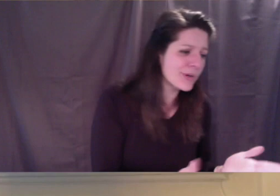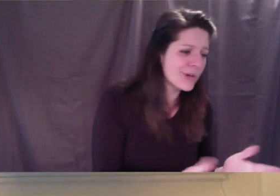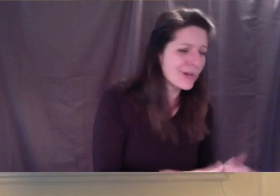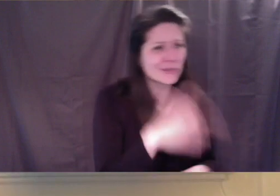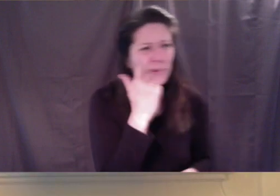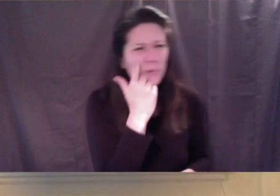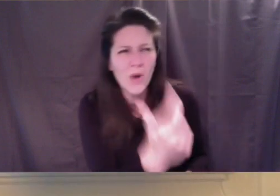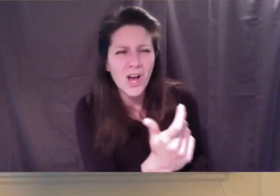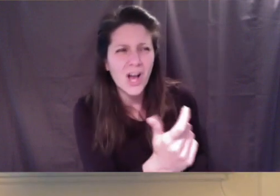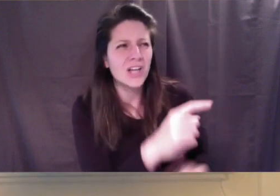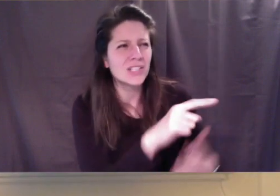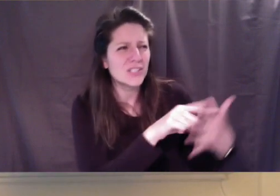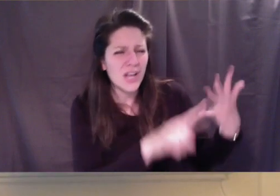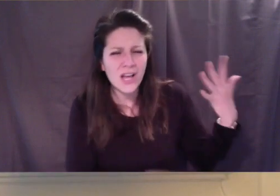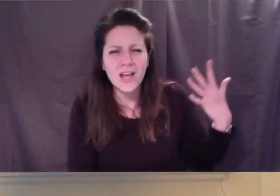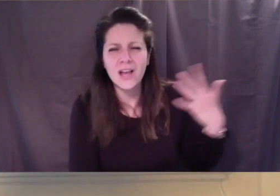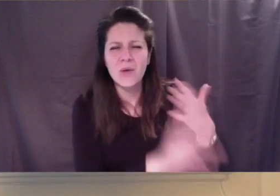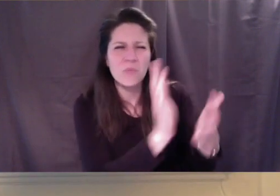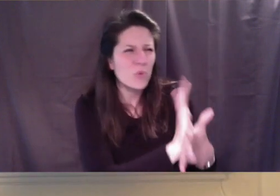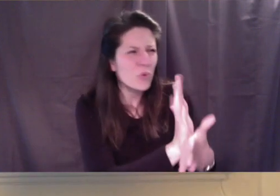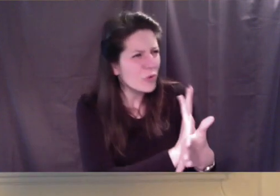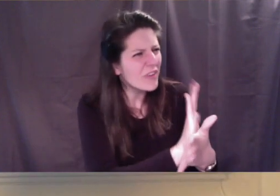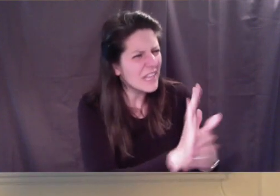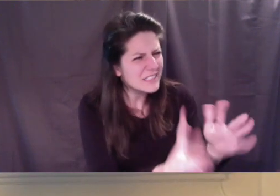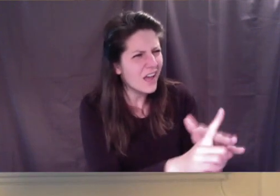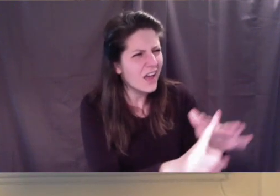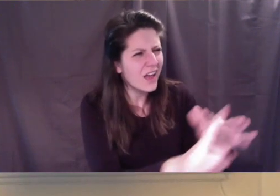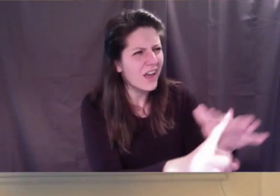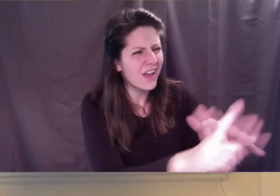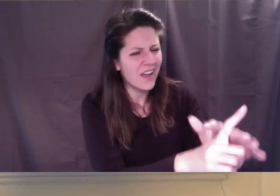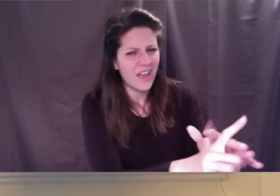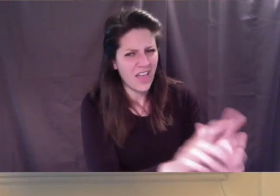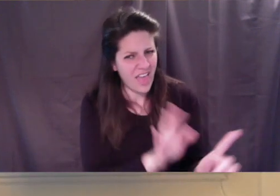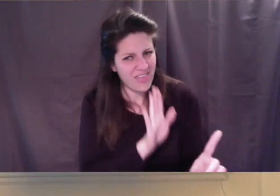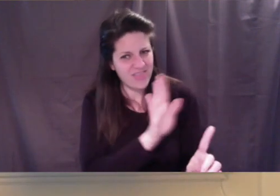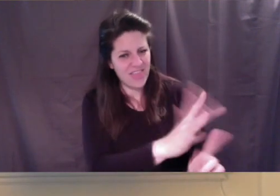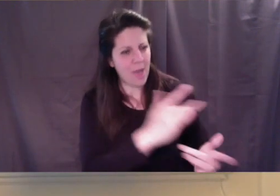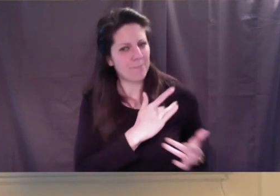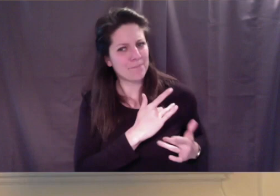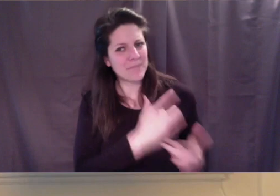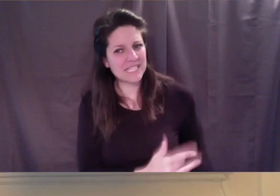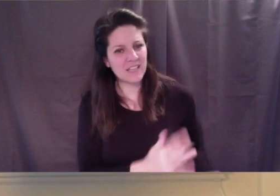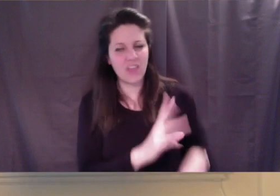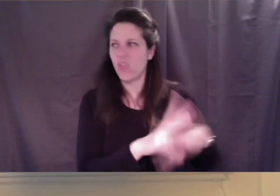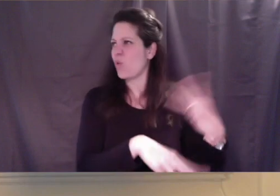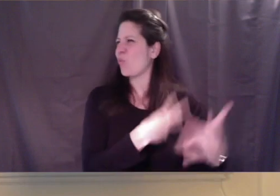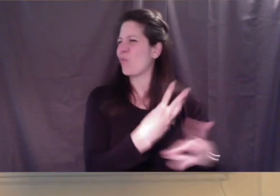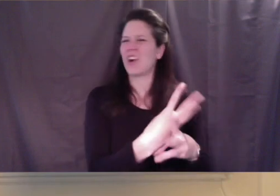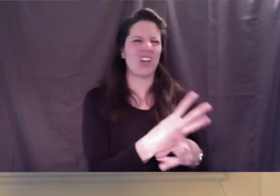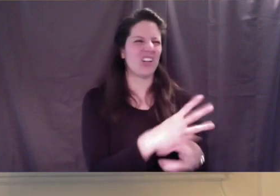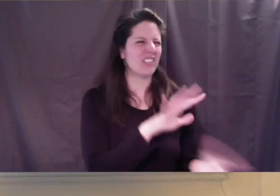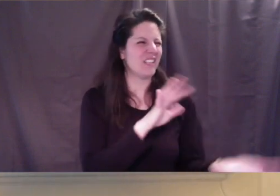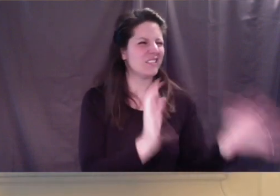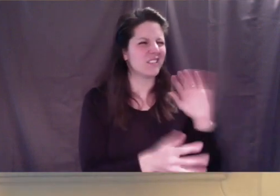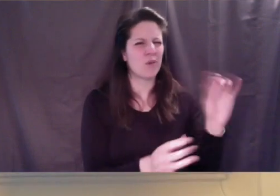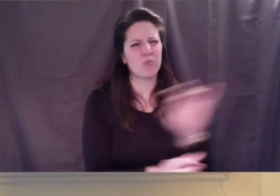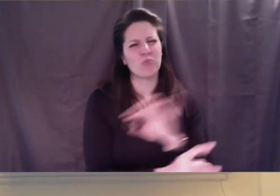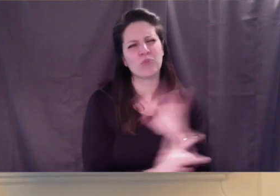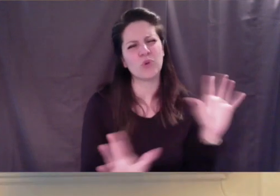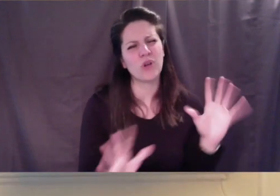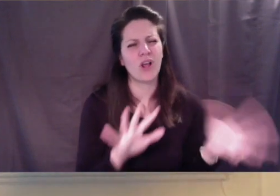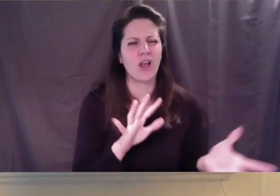it in books and watch it in, on TV and on movies. And the whole premise of grimdark is that the world is